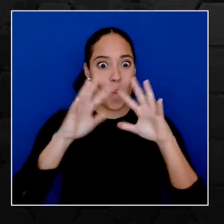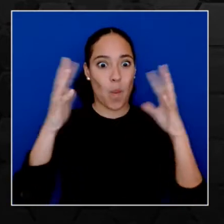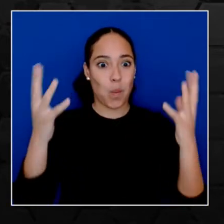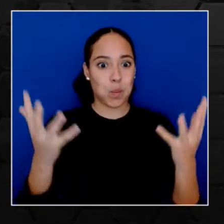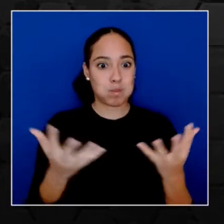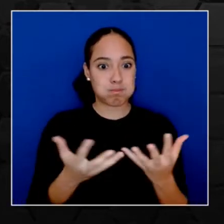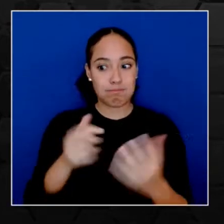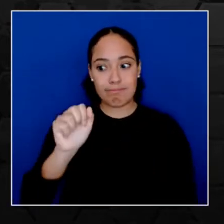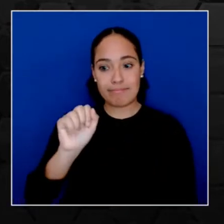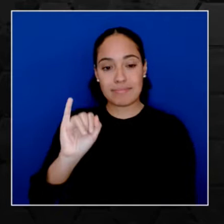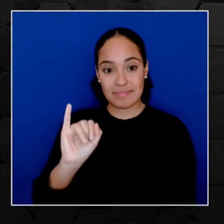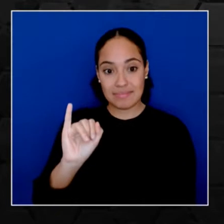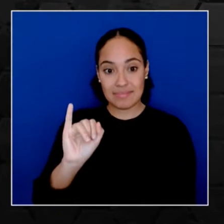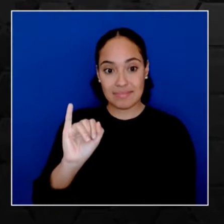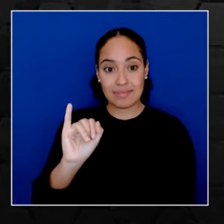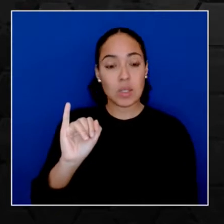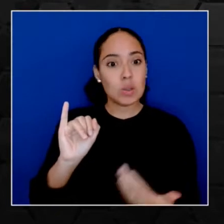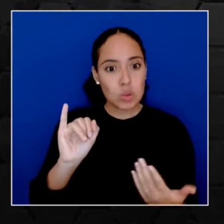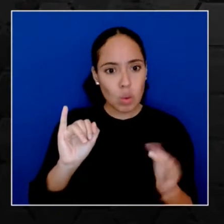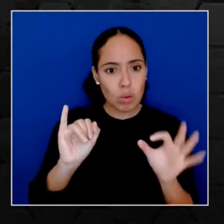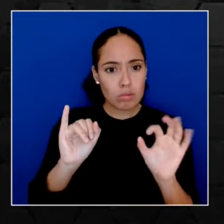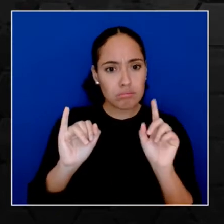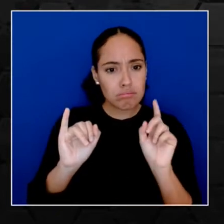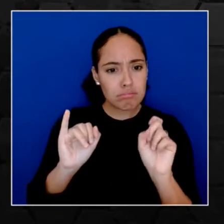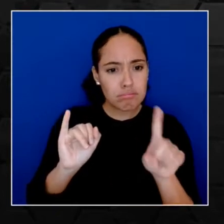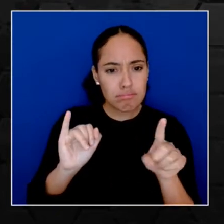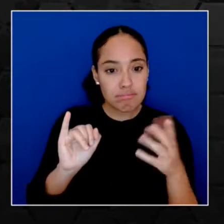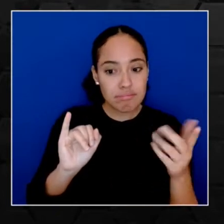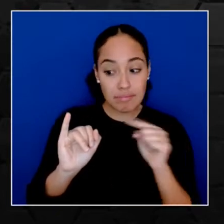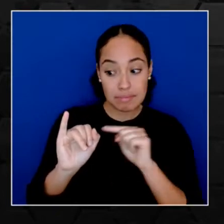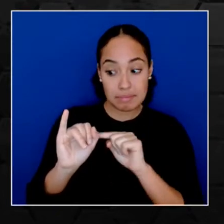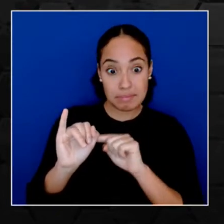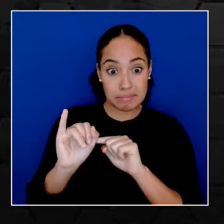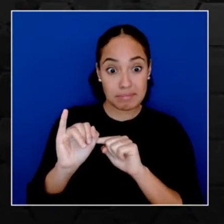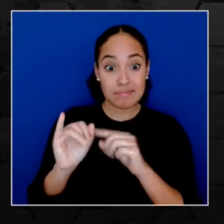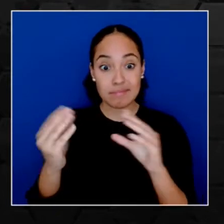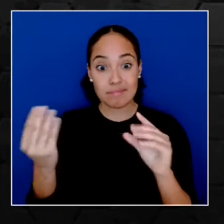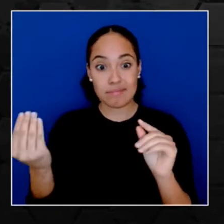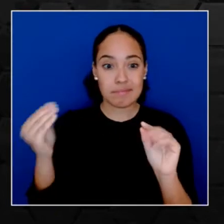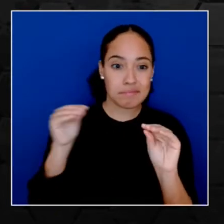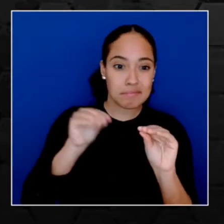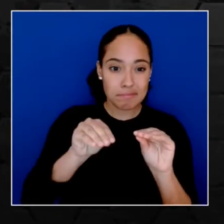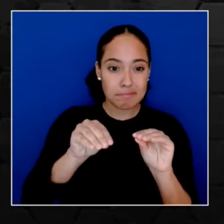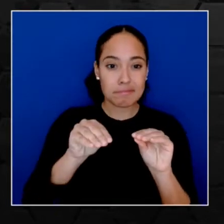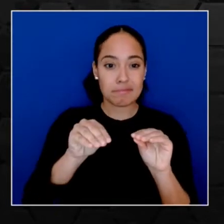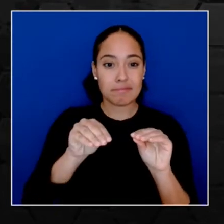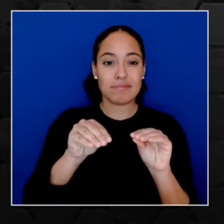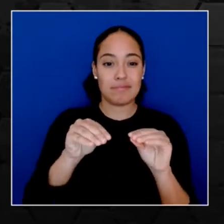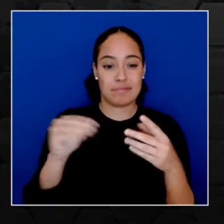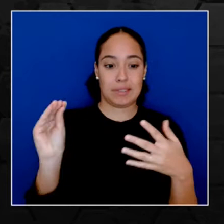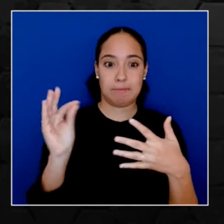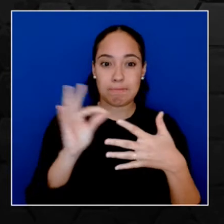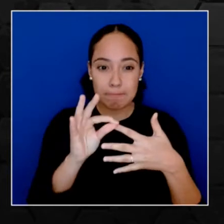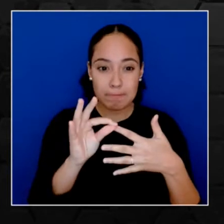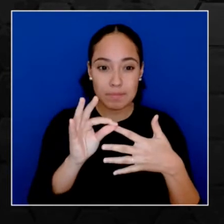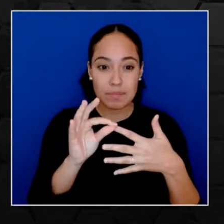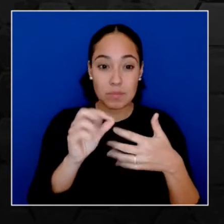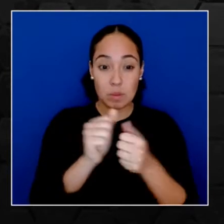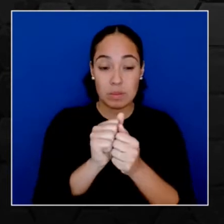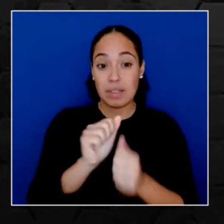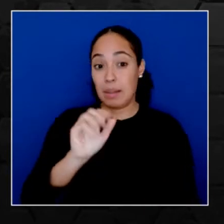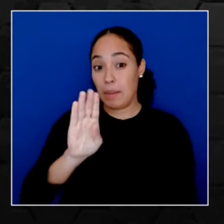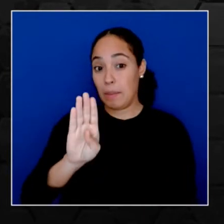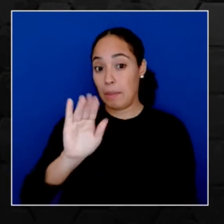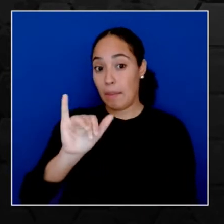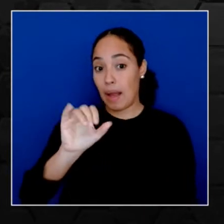AI biometric technologies work. And in order to perceive that, you have to divide biometric identification